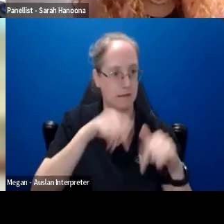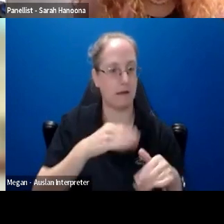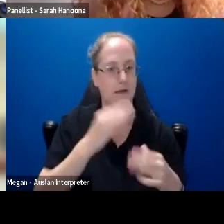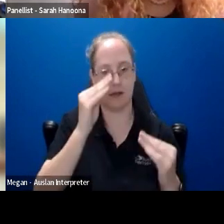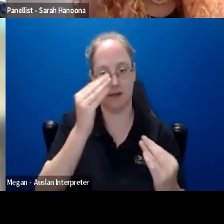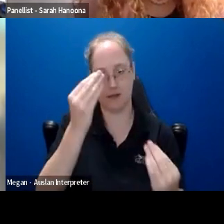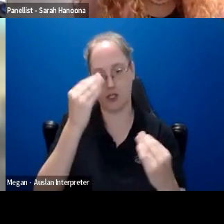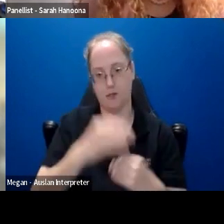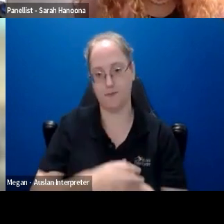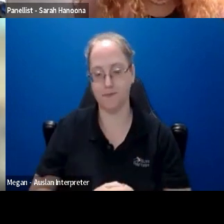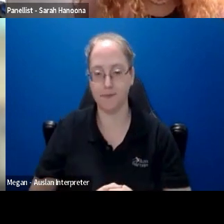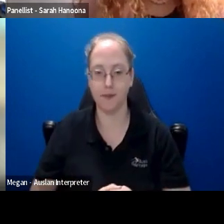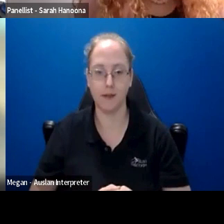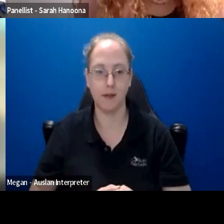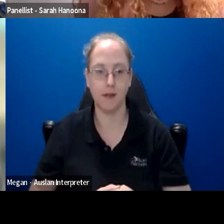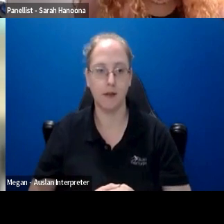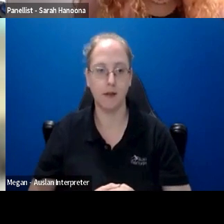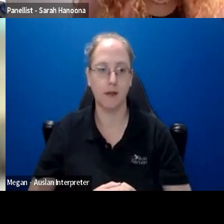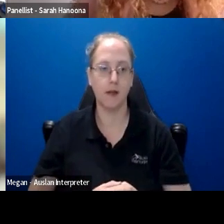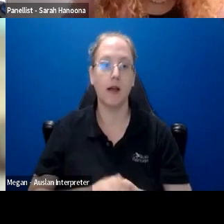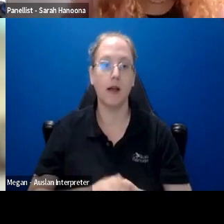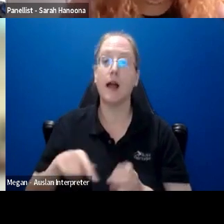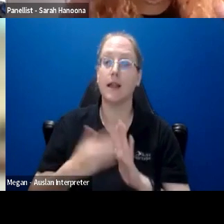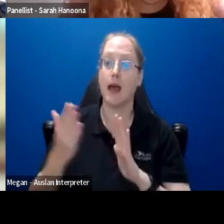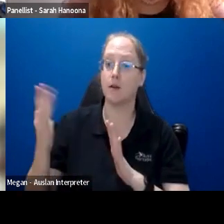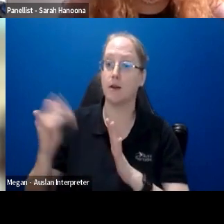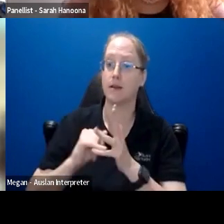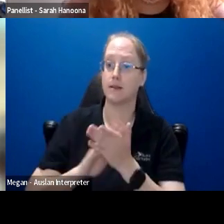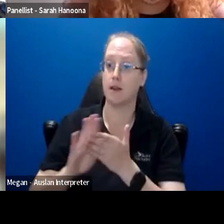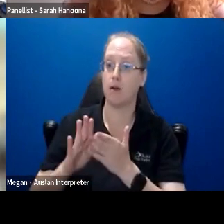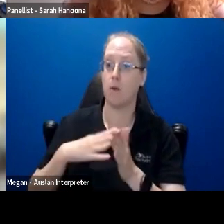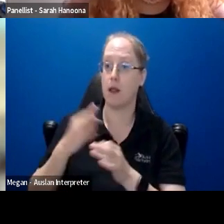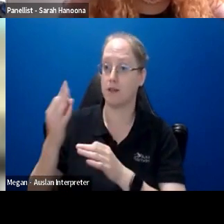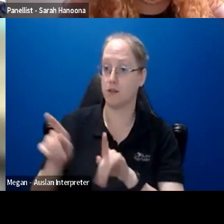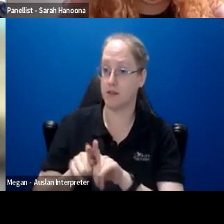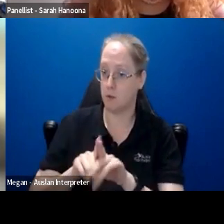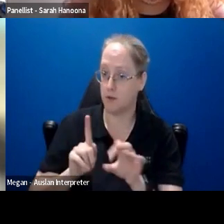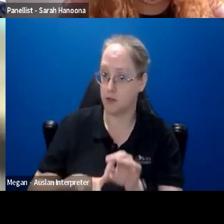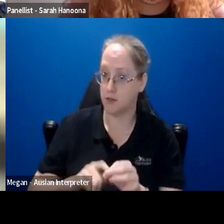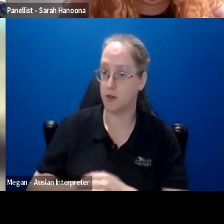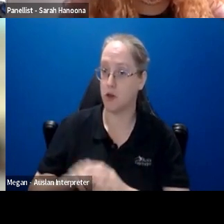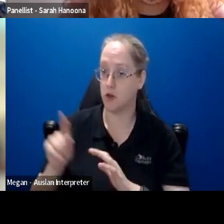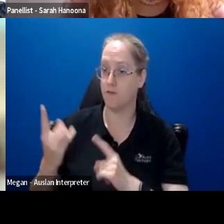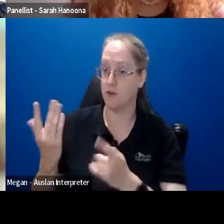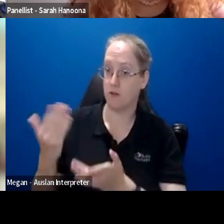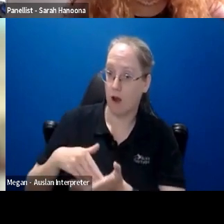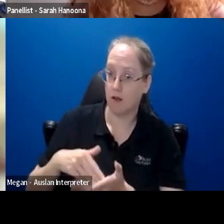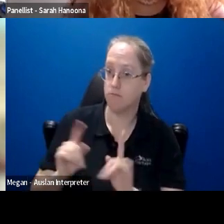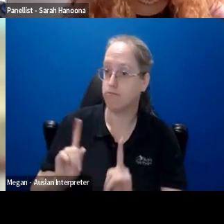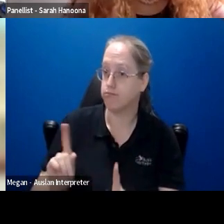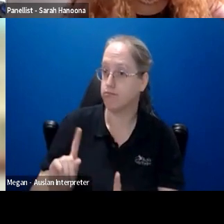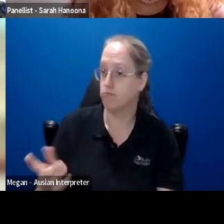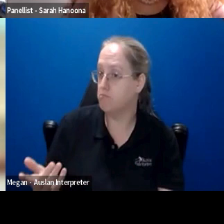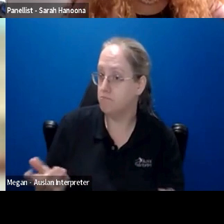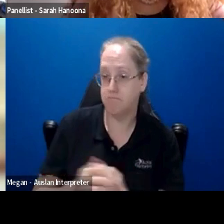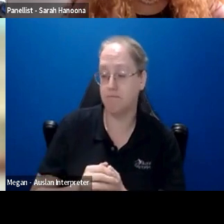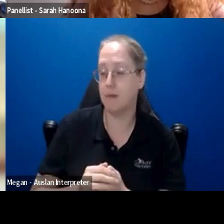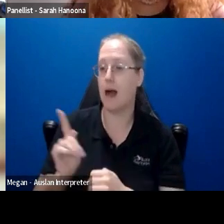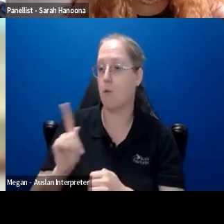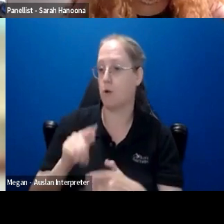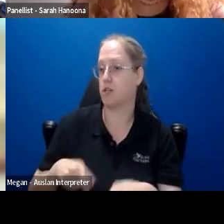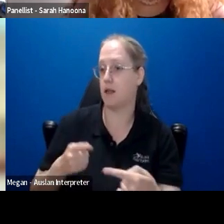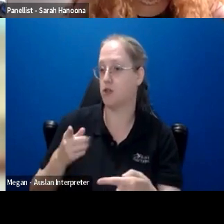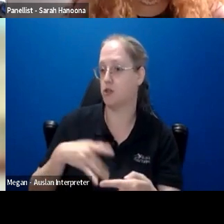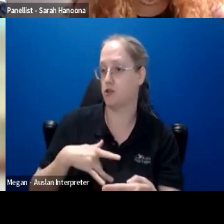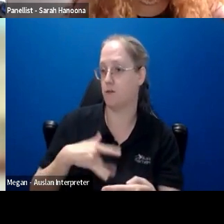Mm-hmm. Yeah. Sarah, I want to ask you the same question if I can. So what was it like when you first arrived and what were maybe some of the challenges that